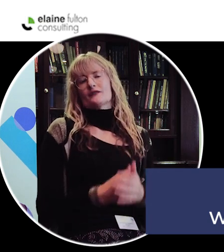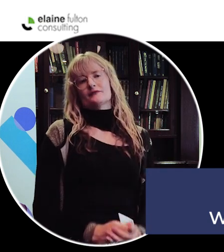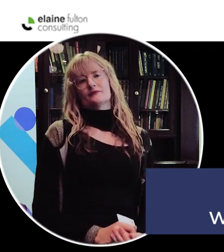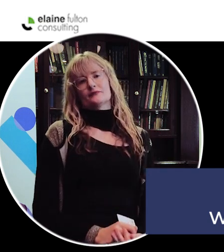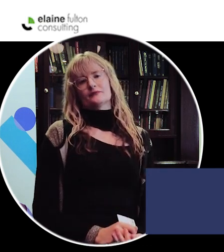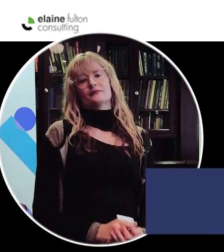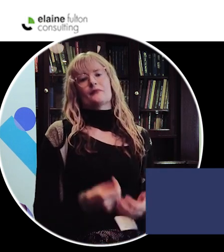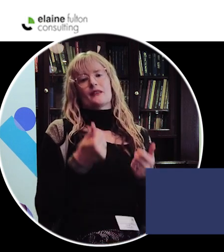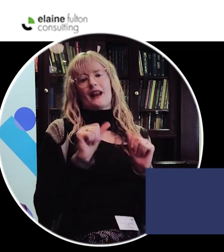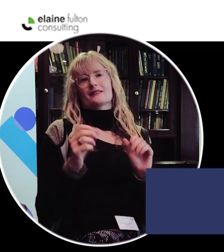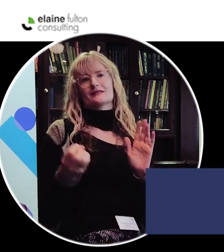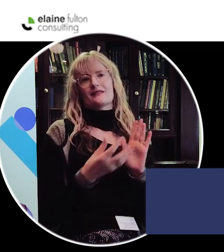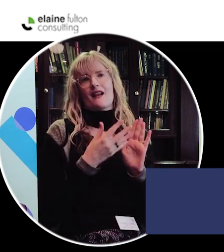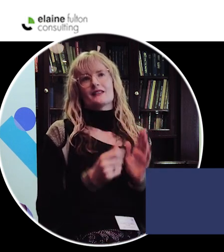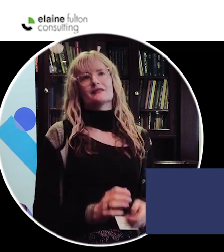please.